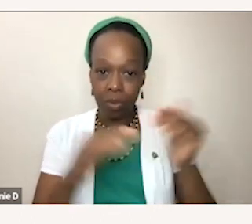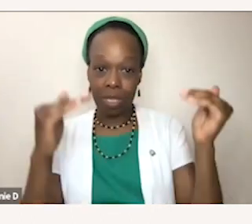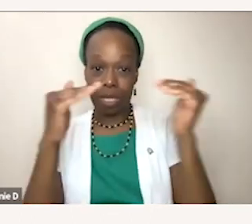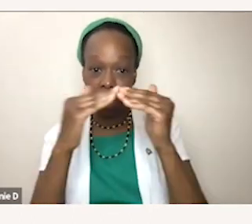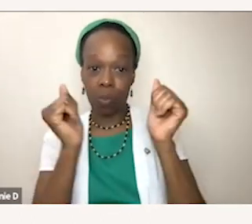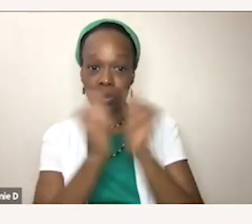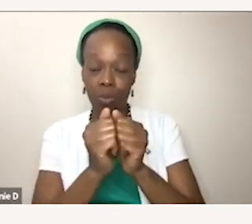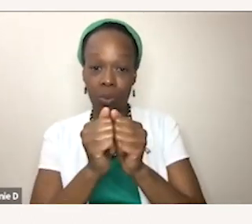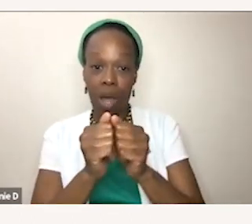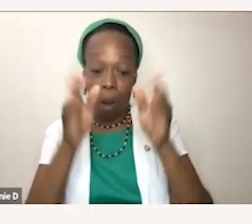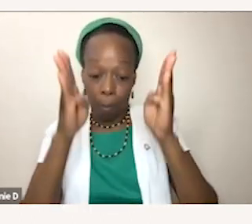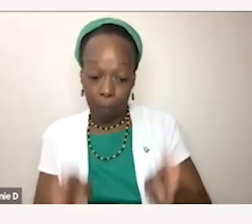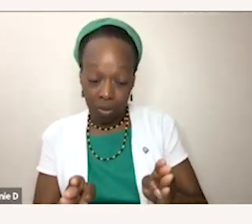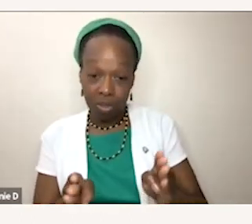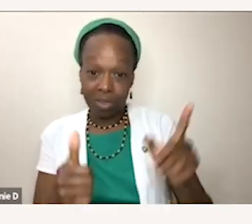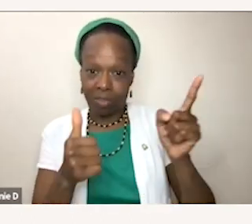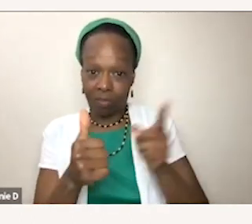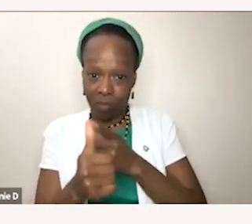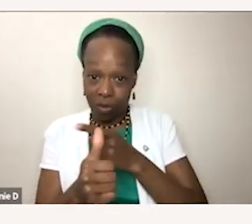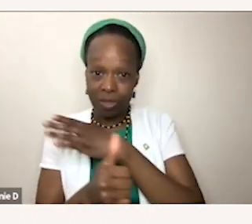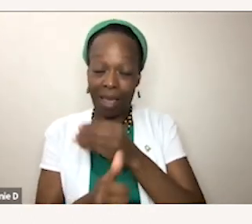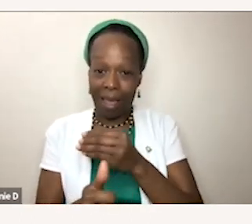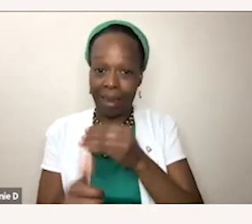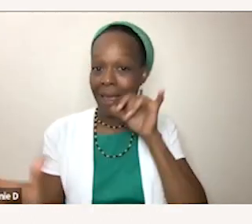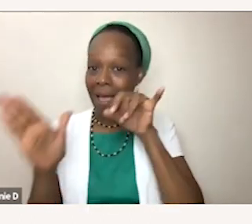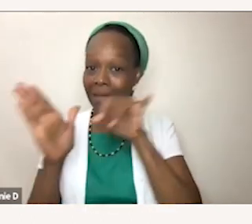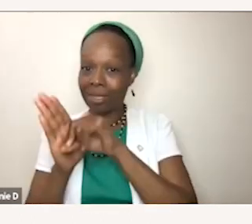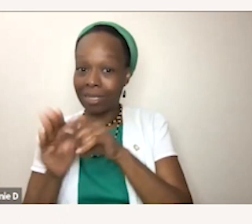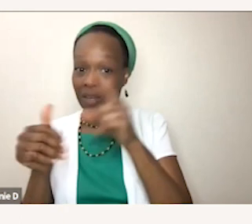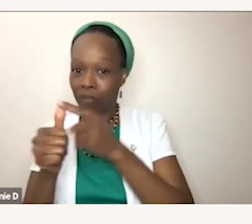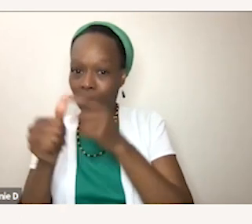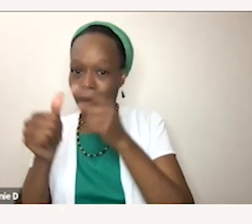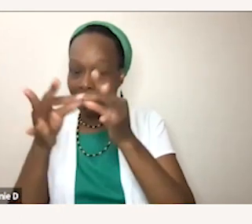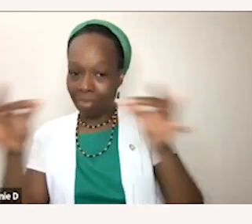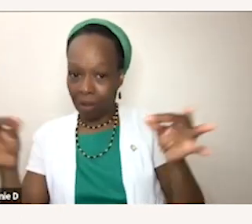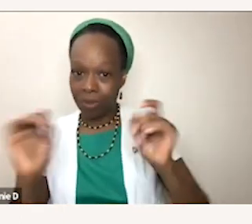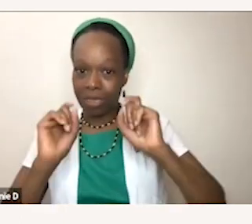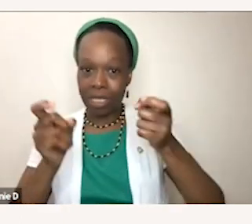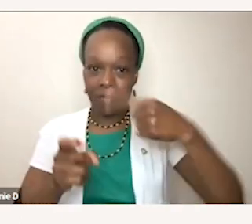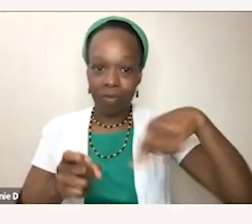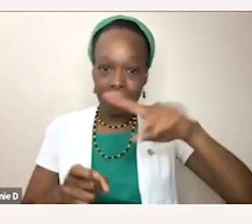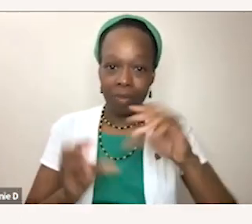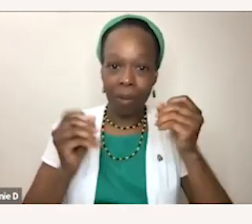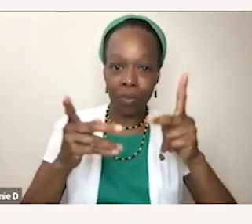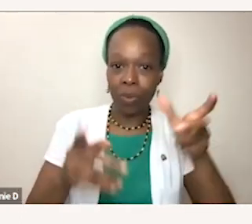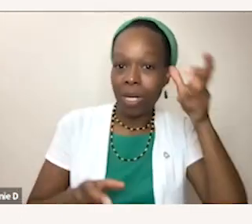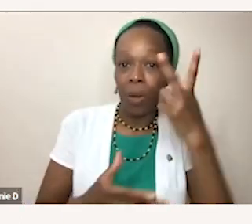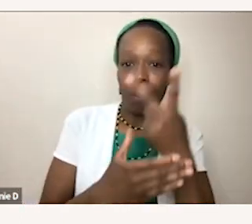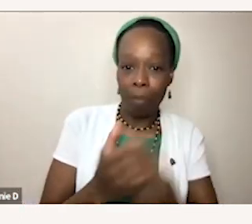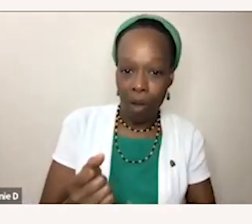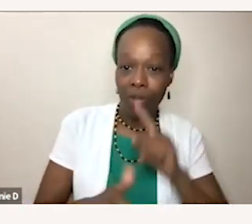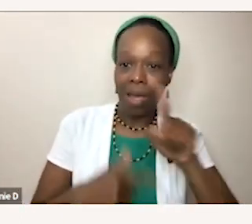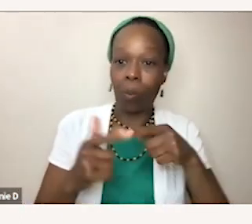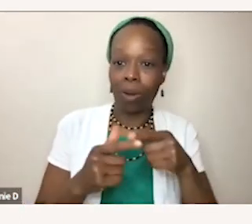first language, then that gives them the opportunity to hear both. And in cases whenever it's applicable,